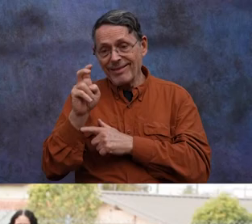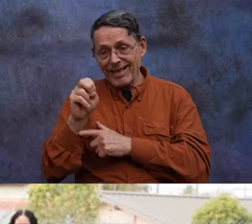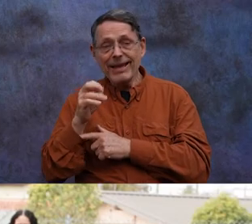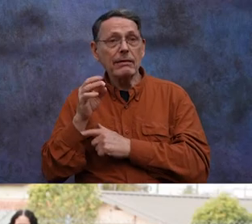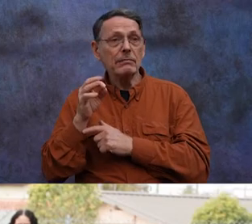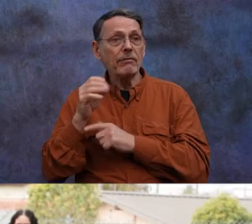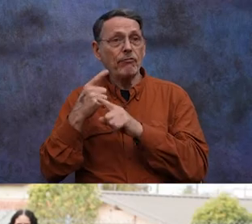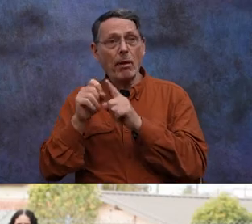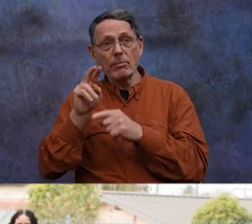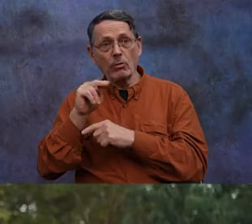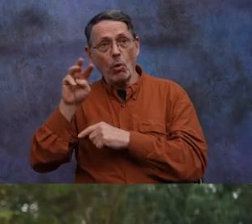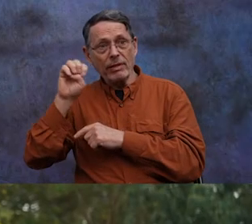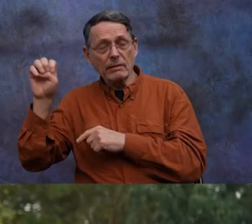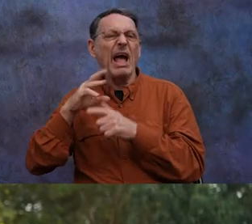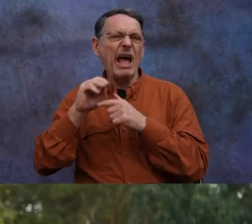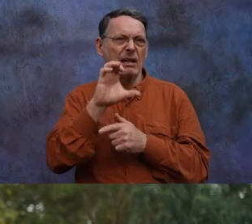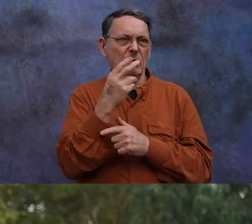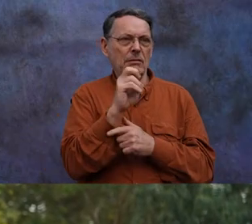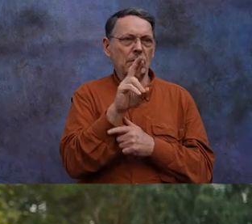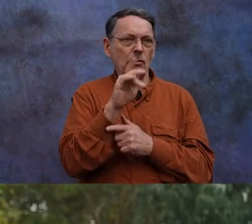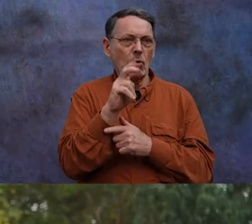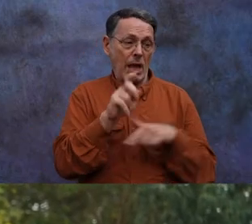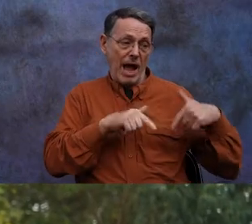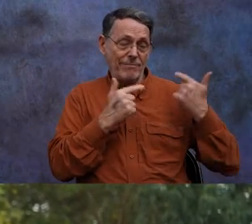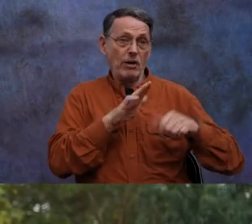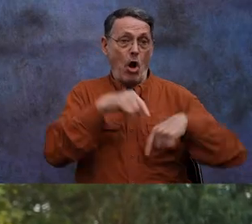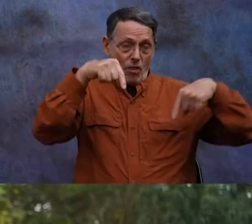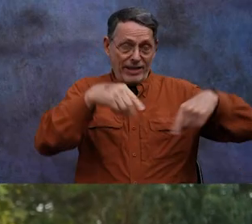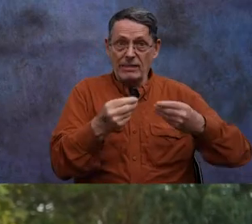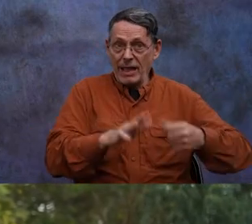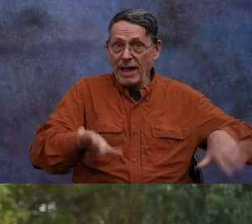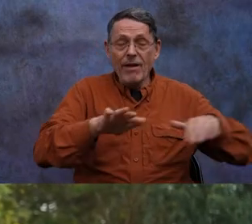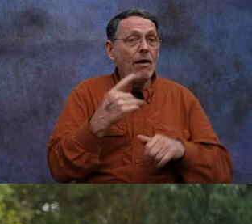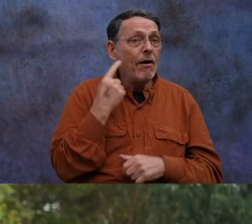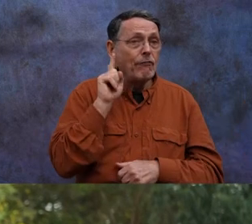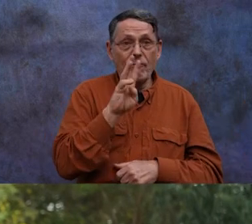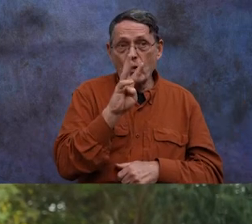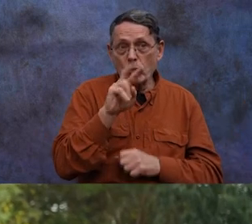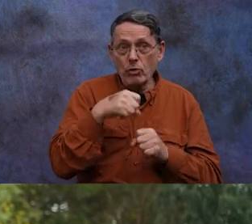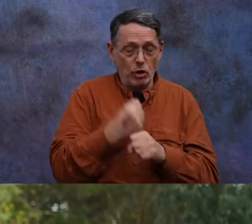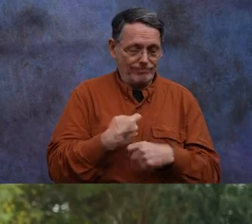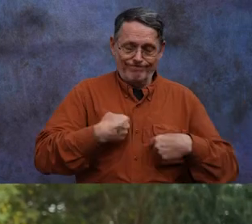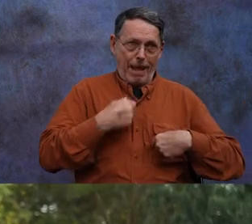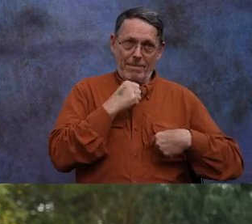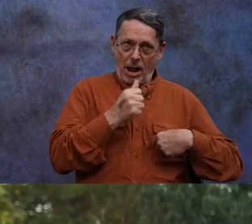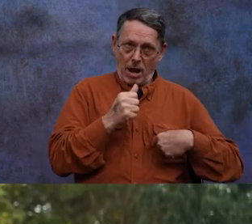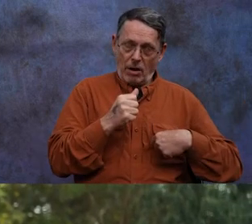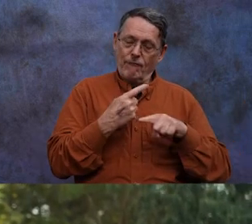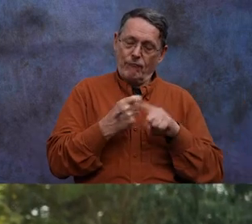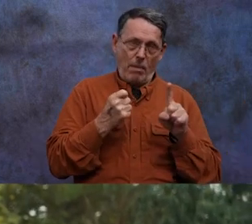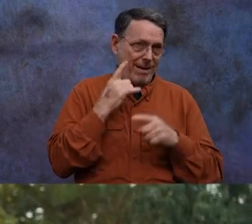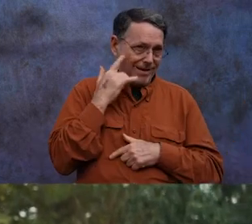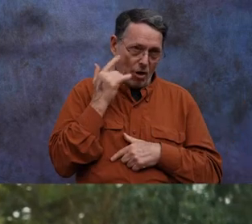southeast. And I've been on this land for 42 years. I am not a California tribal member.